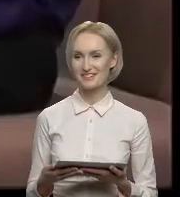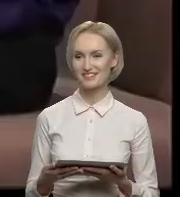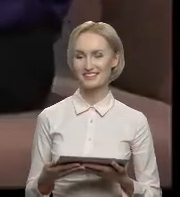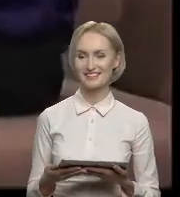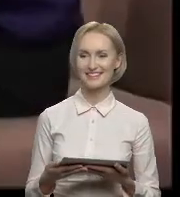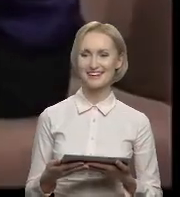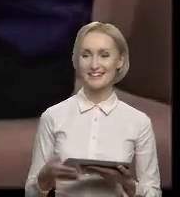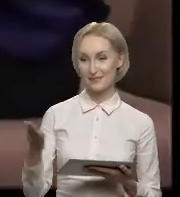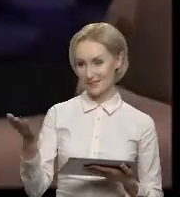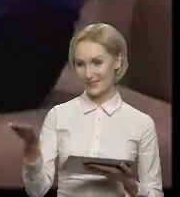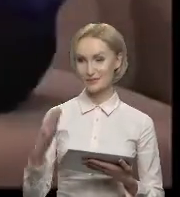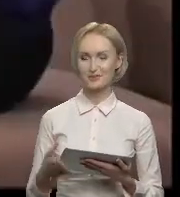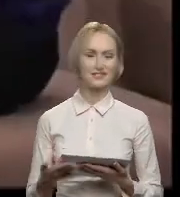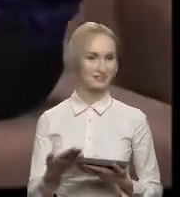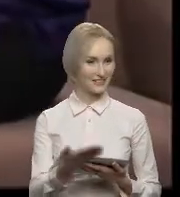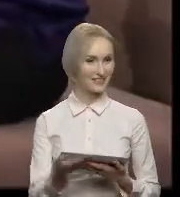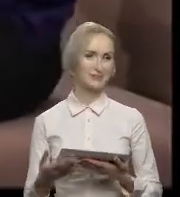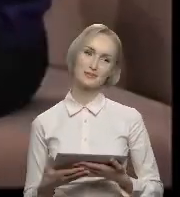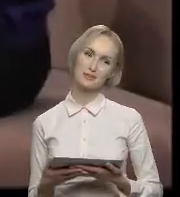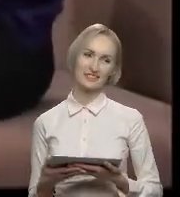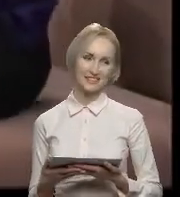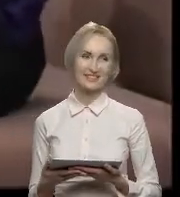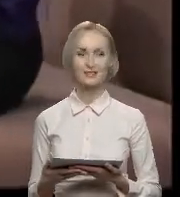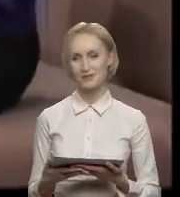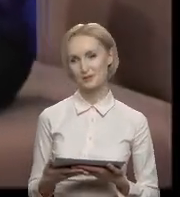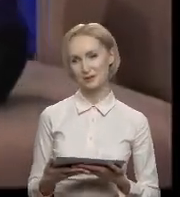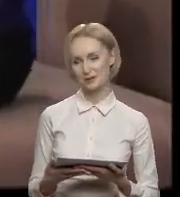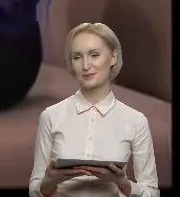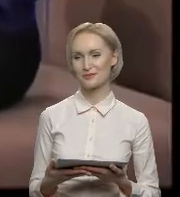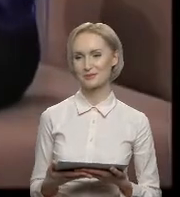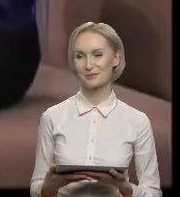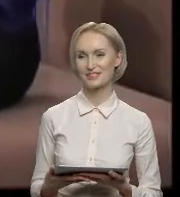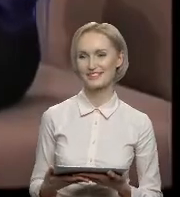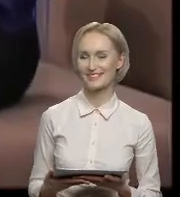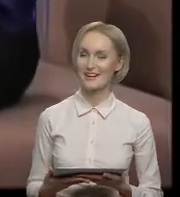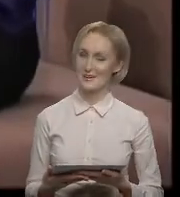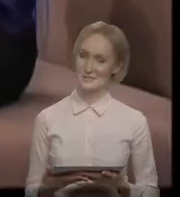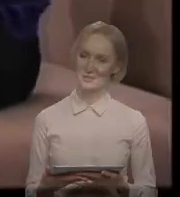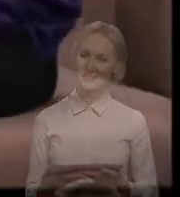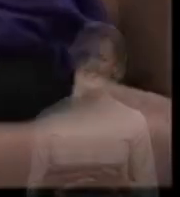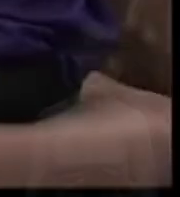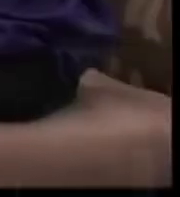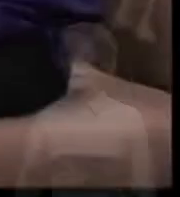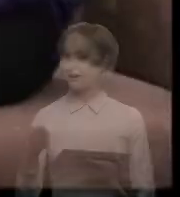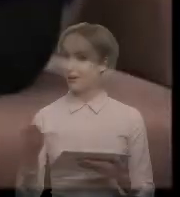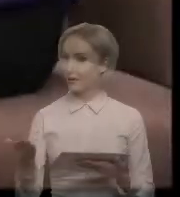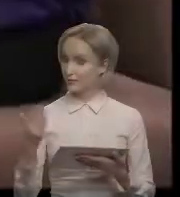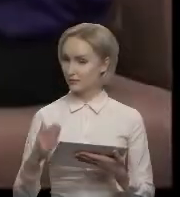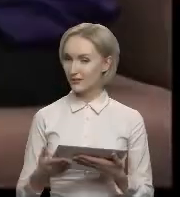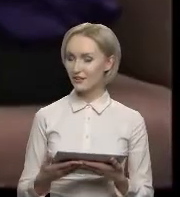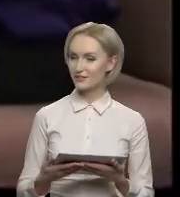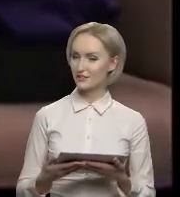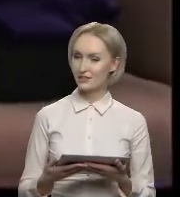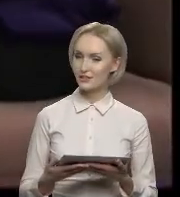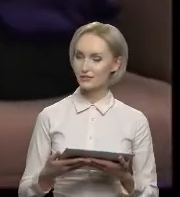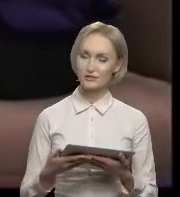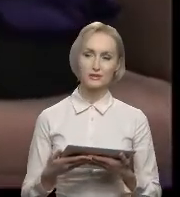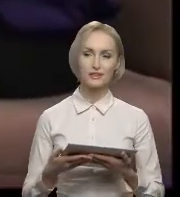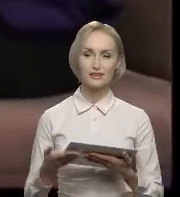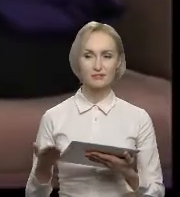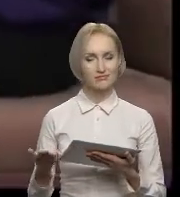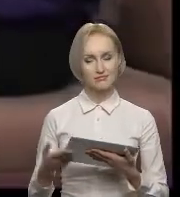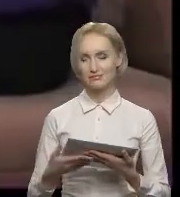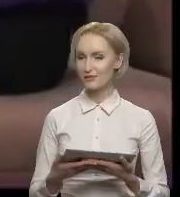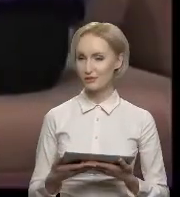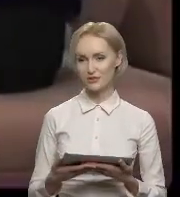for? Well, I can buy a bottle. Needy, honey, why I would, can buy my own bottle, why G. would you get a text message from some other dude about a bottle